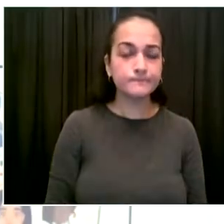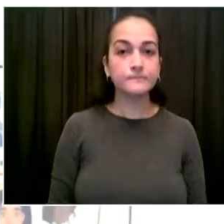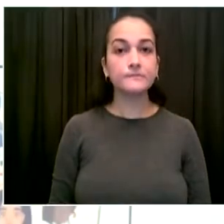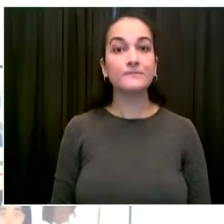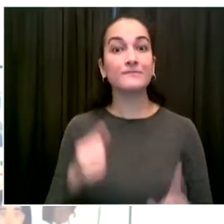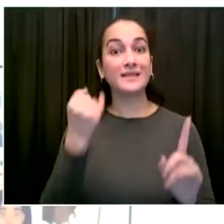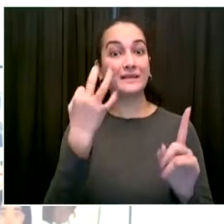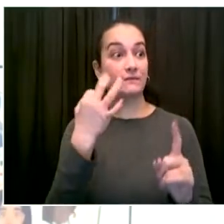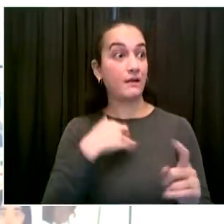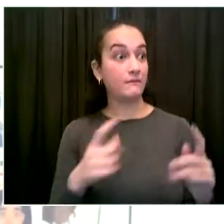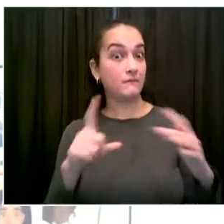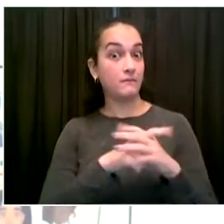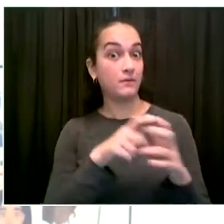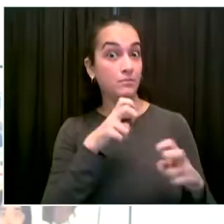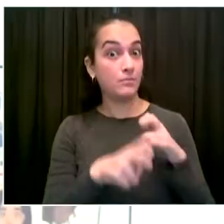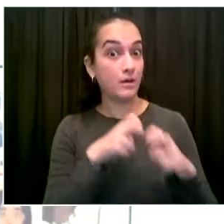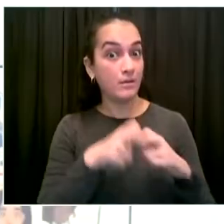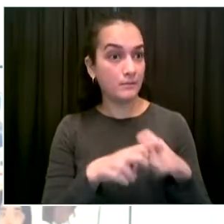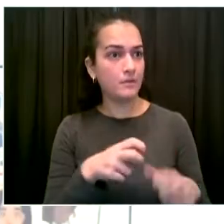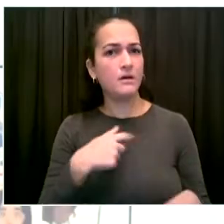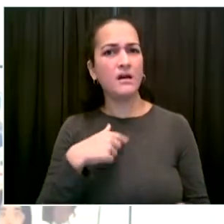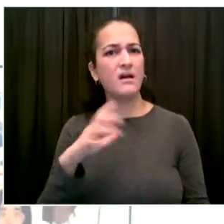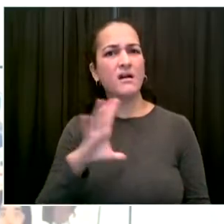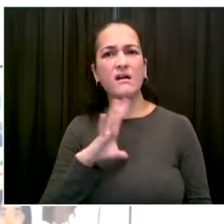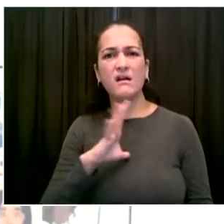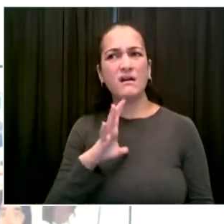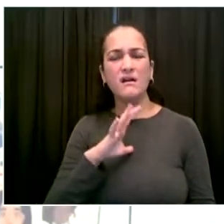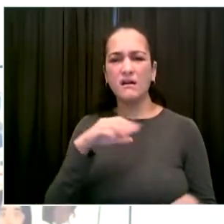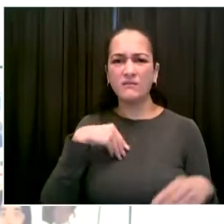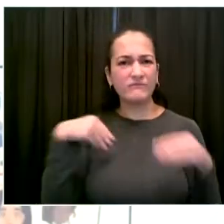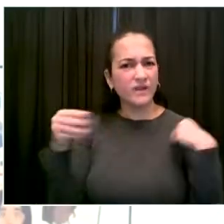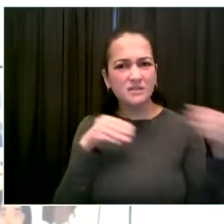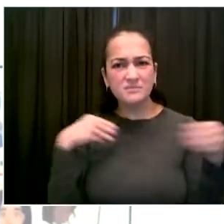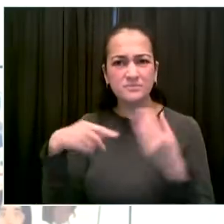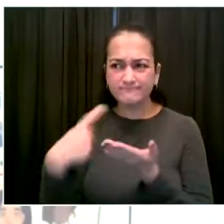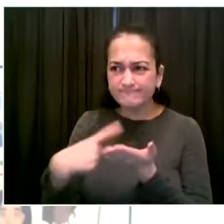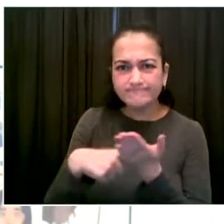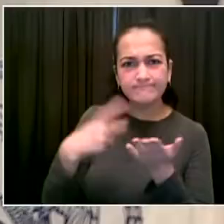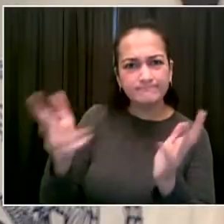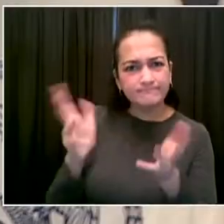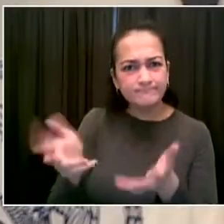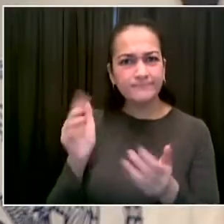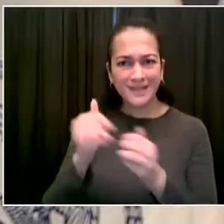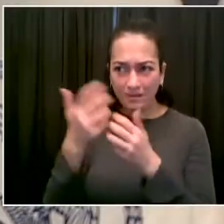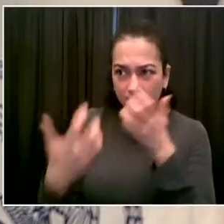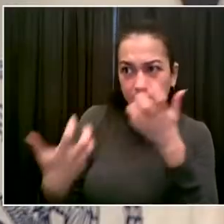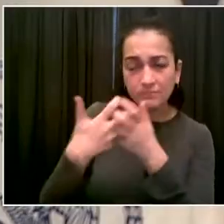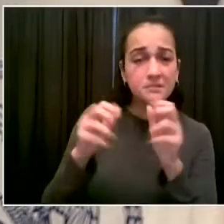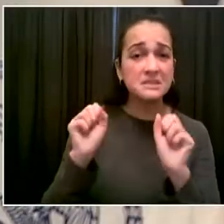to that, and we're committed to dealing with them in a transparent way. Thank you. Go ahead, Amanda.